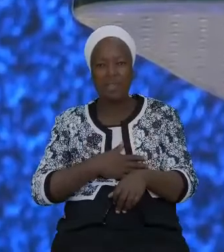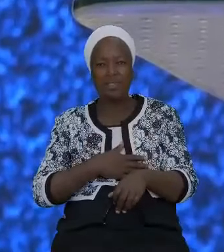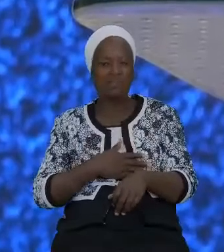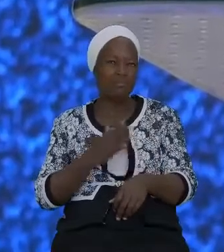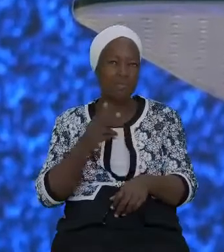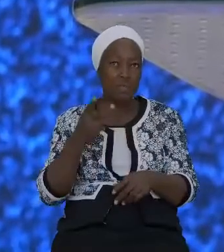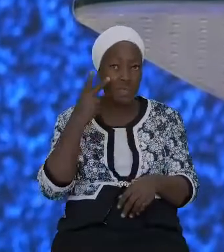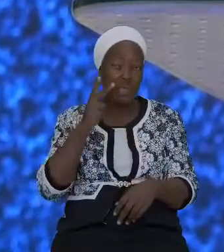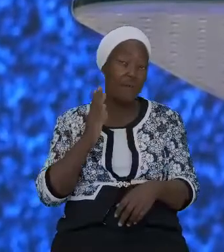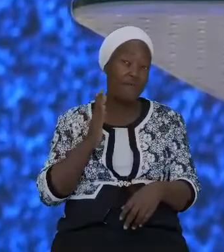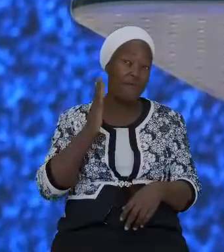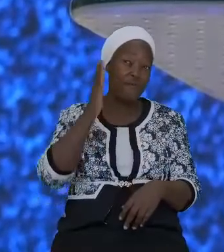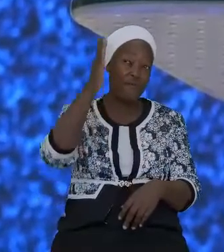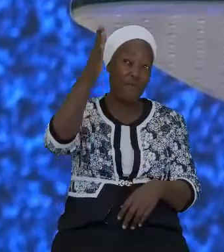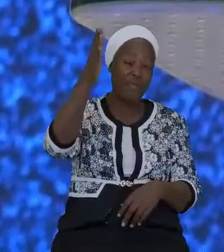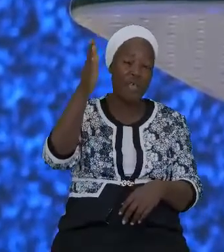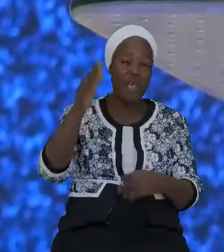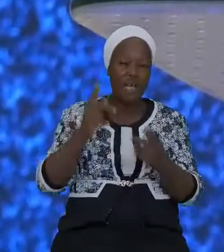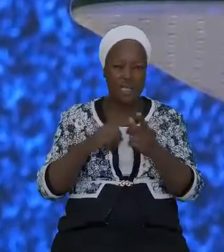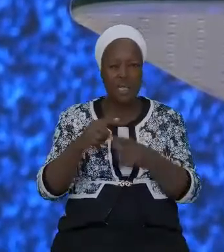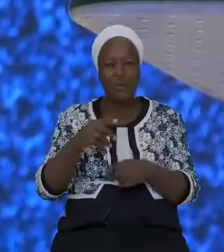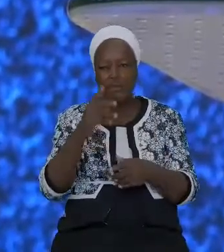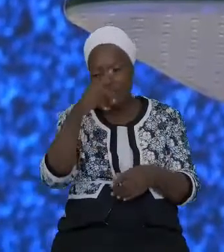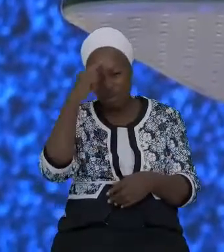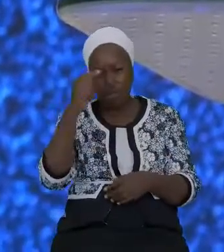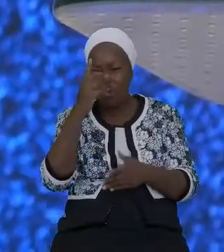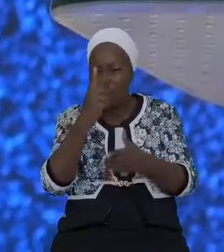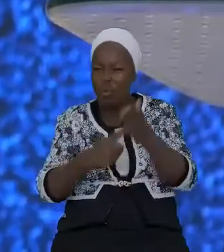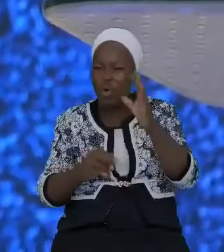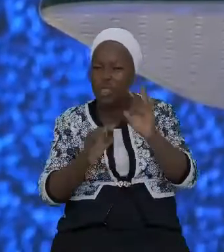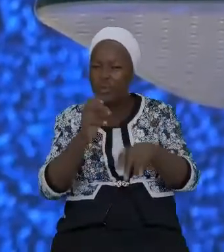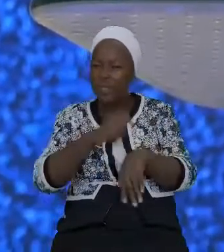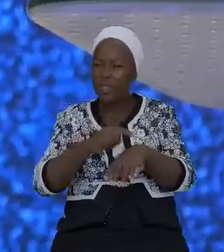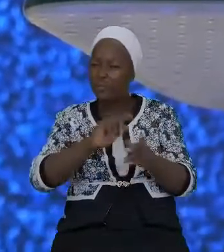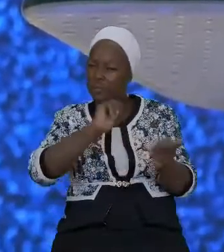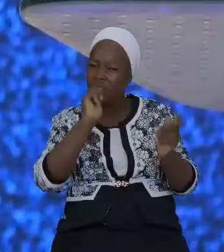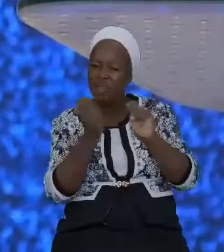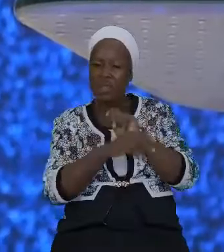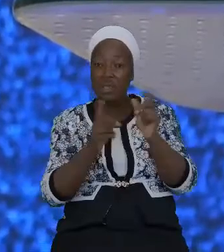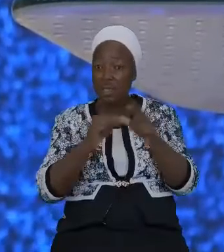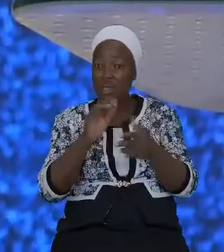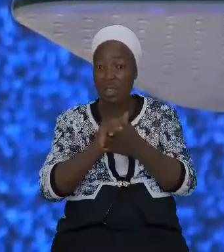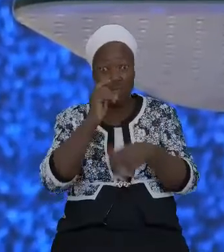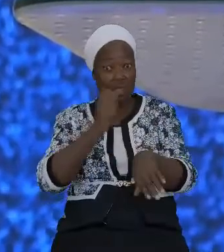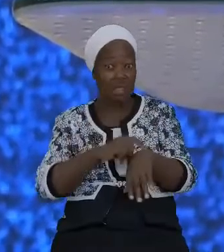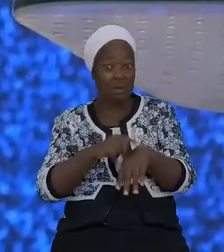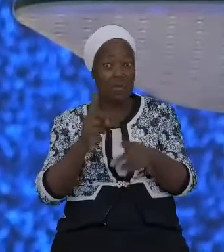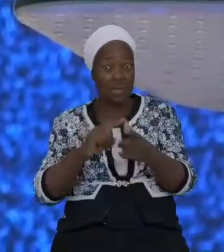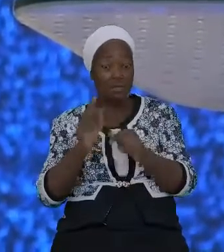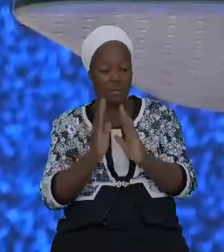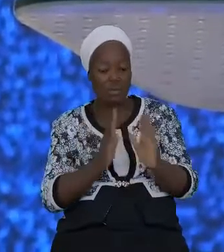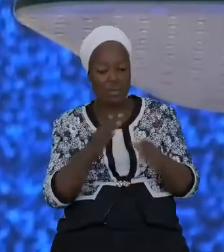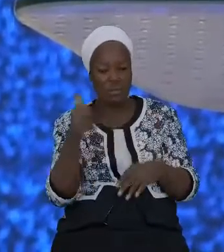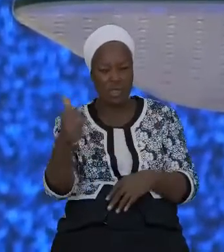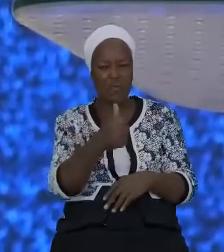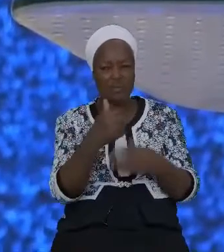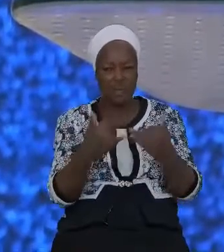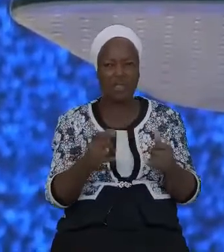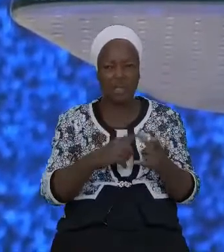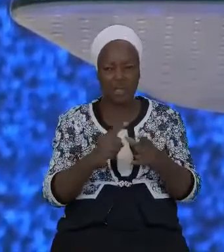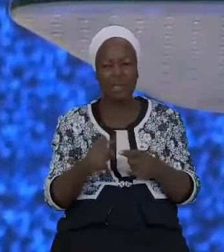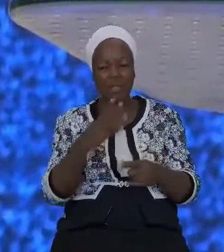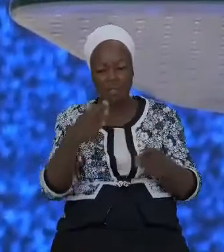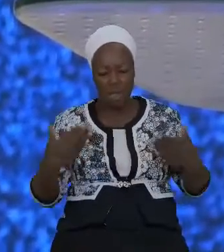if times change? That's the time. You prepare yourself now. You embolden yourself now. You